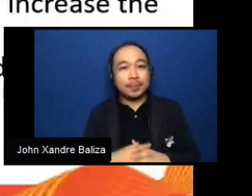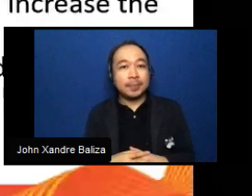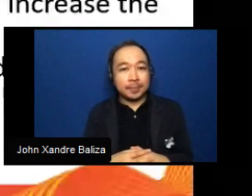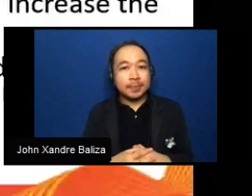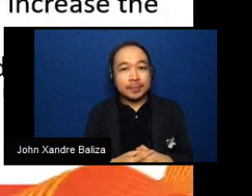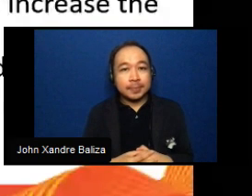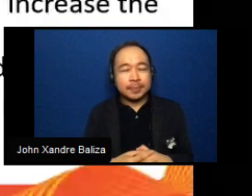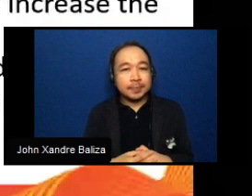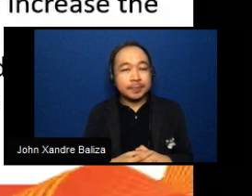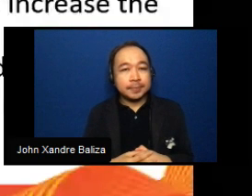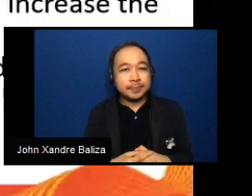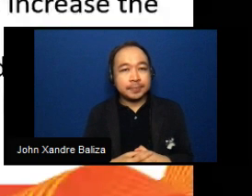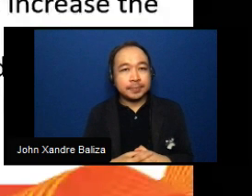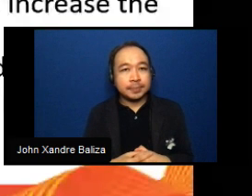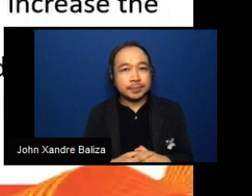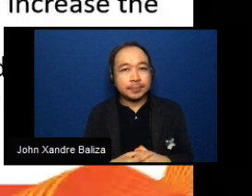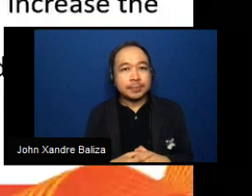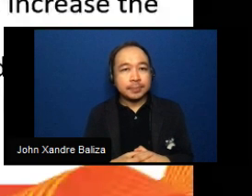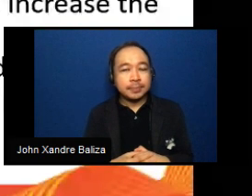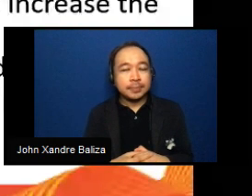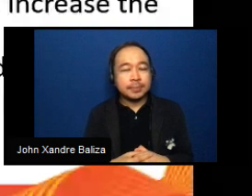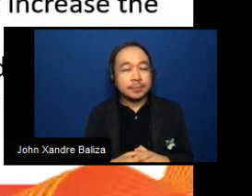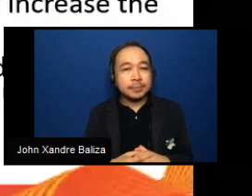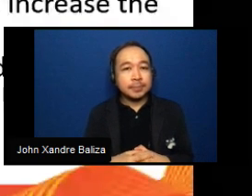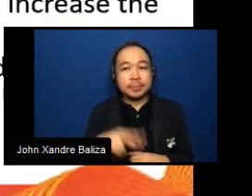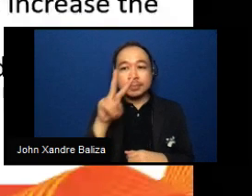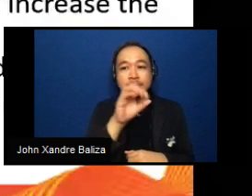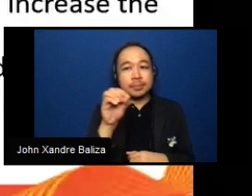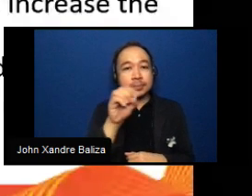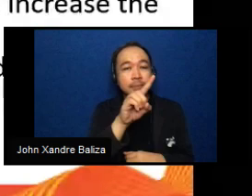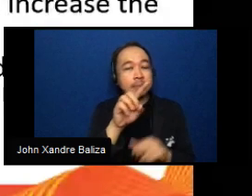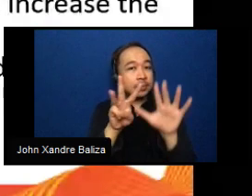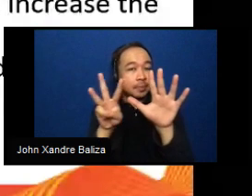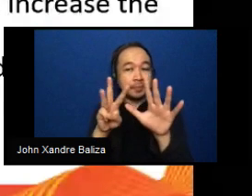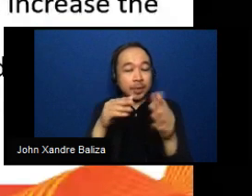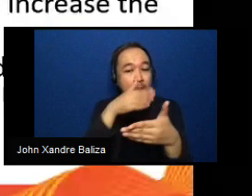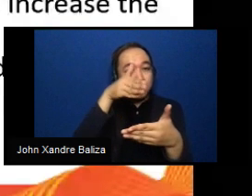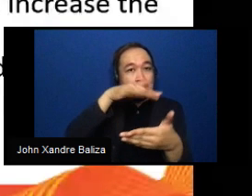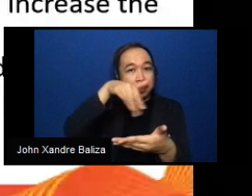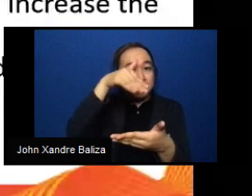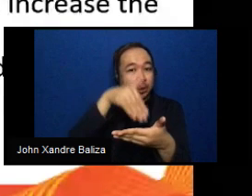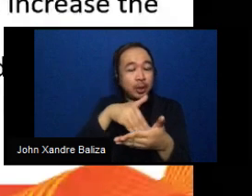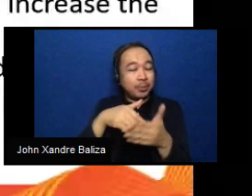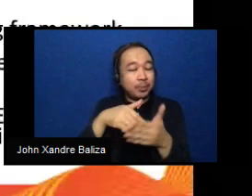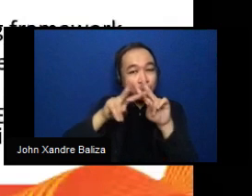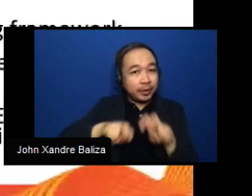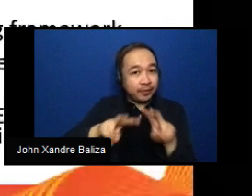Next slide, please. At the 2018 midterm review of the Asia-Pacific Ministerial